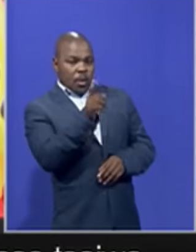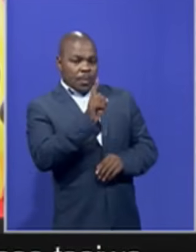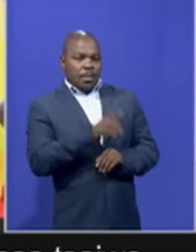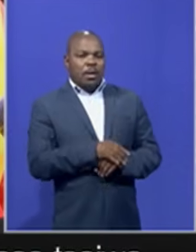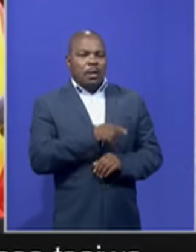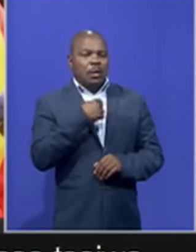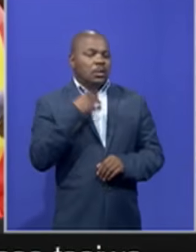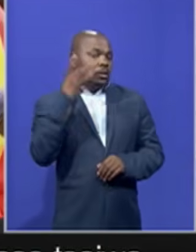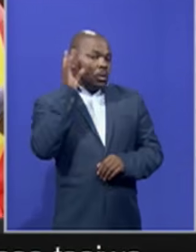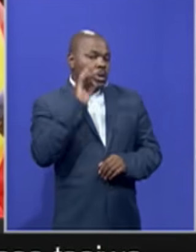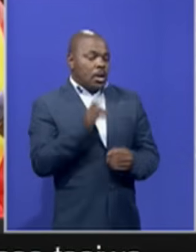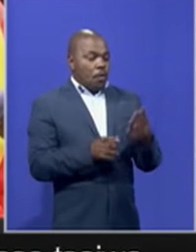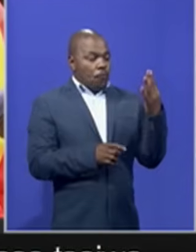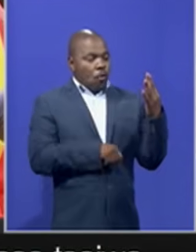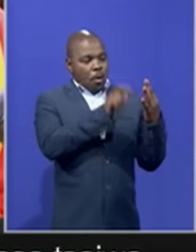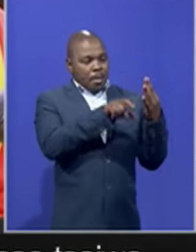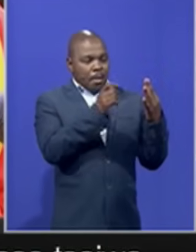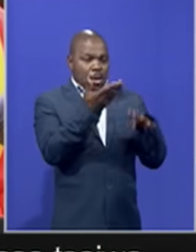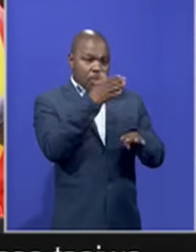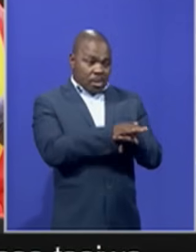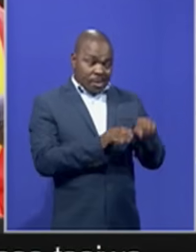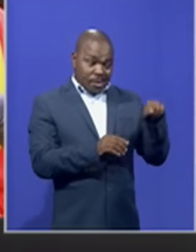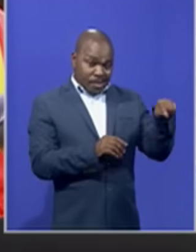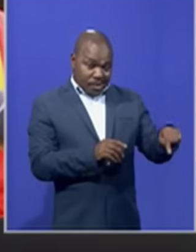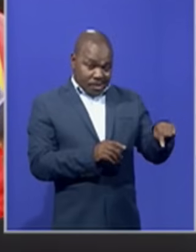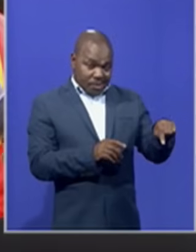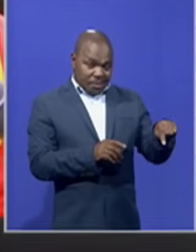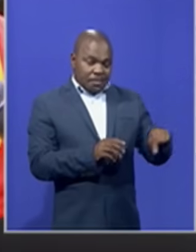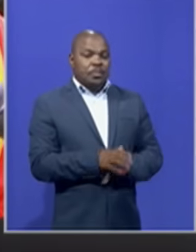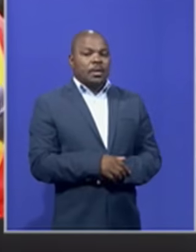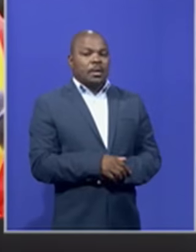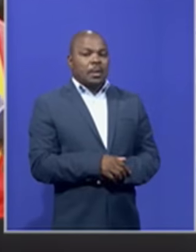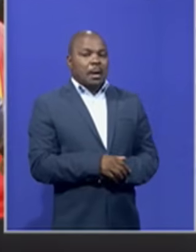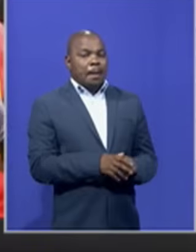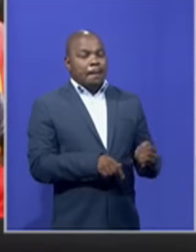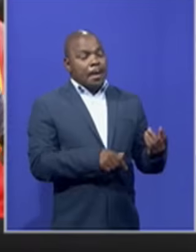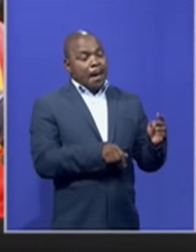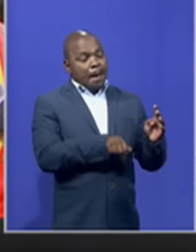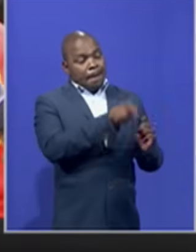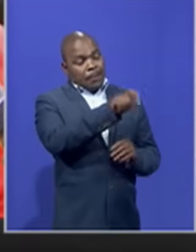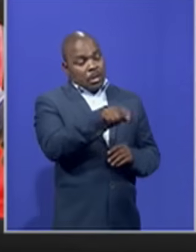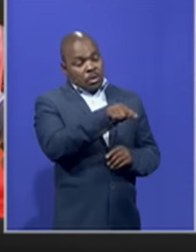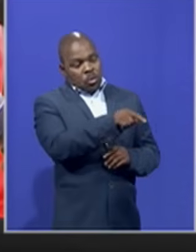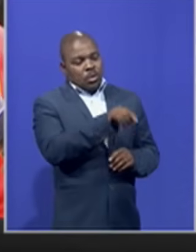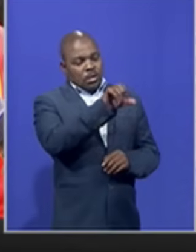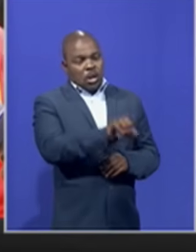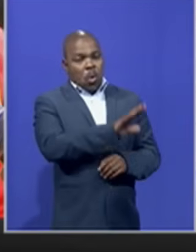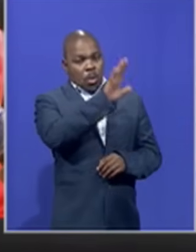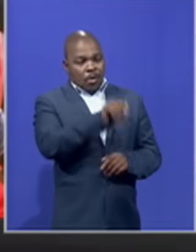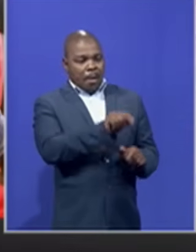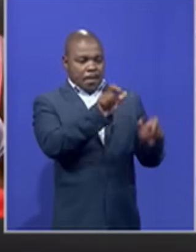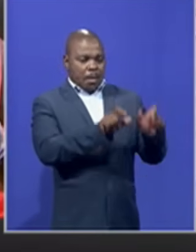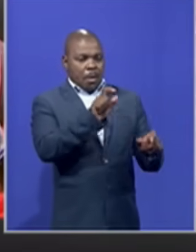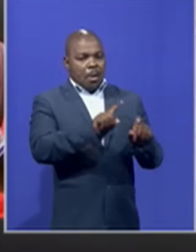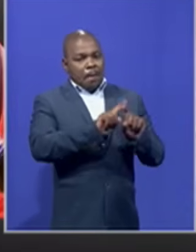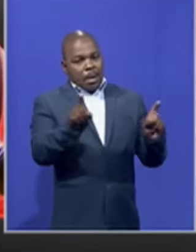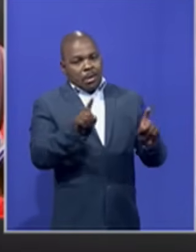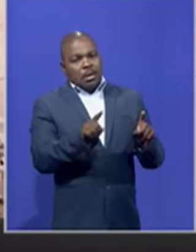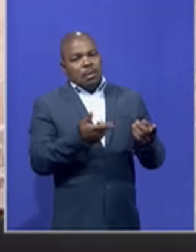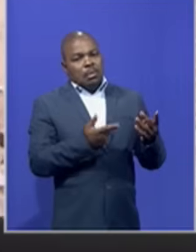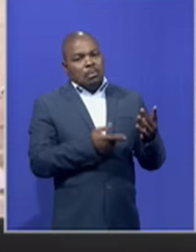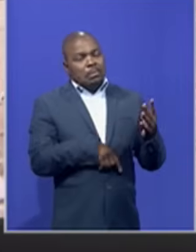for the 4 bodies that they have recovered, they are the bodies of the South Africans. They are not quite sure whether the one